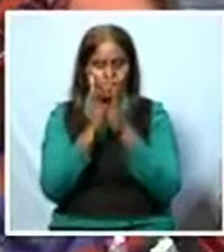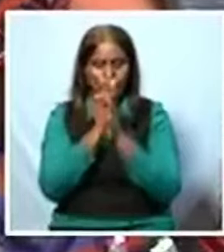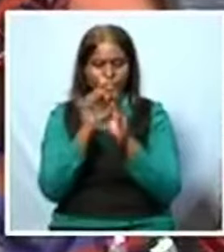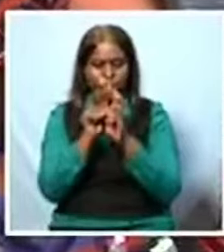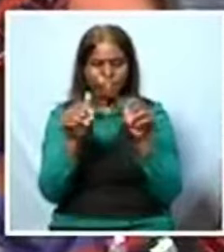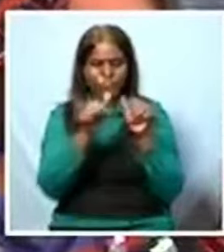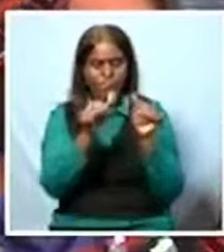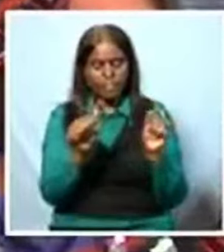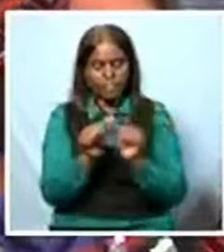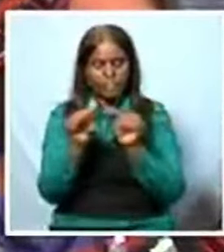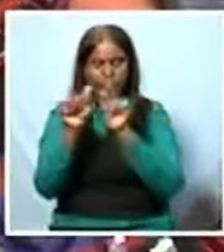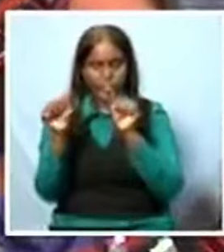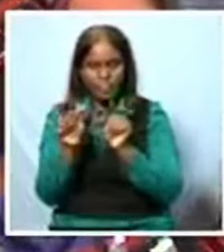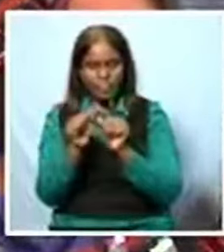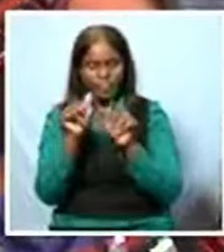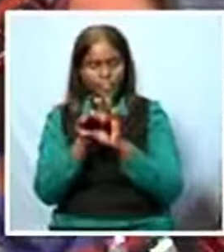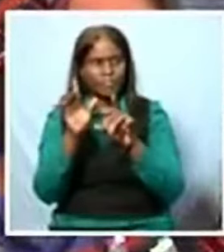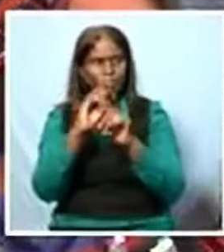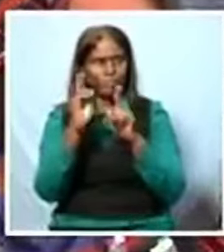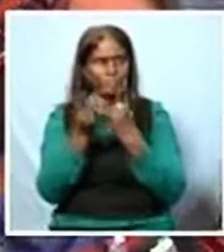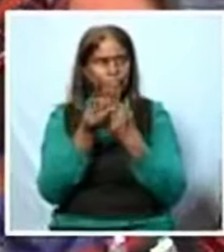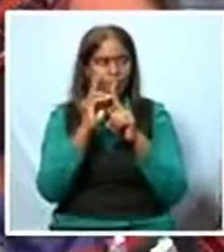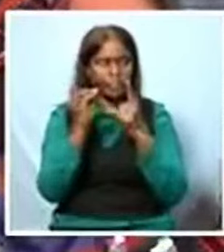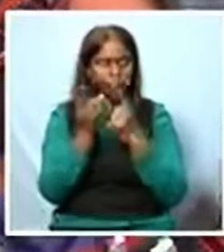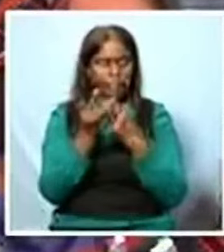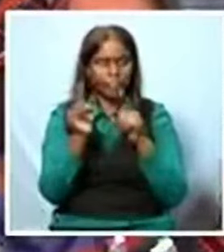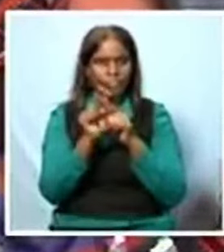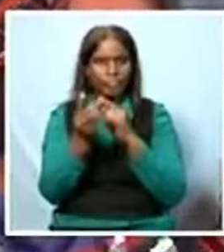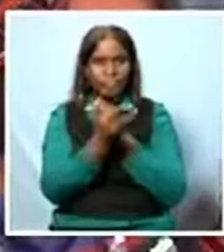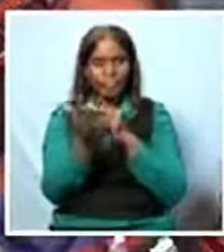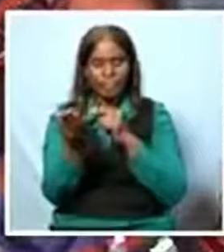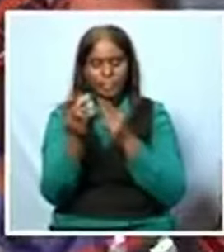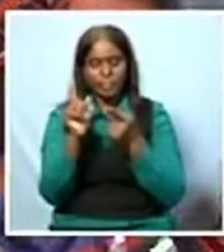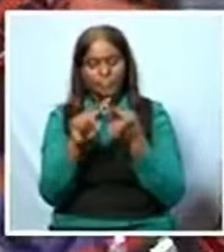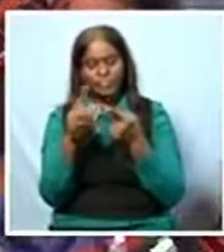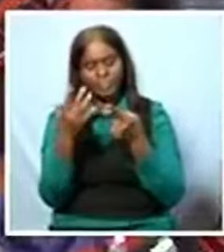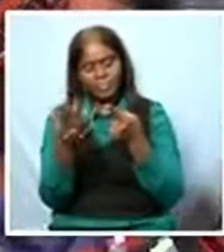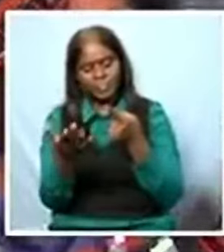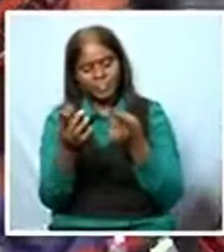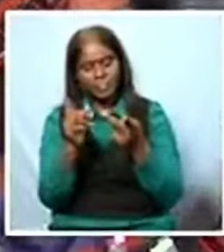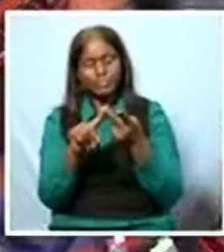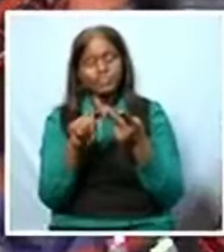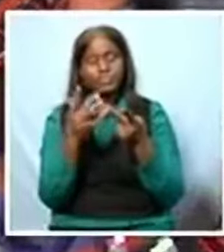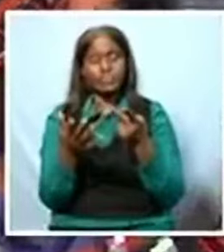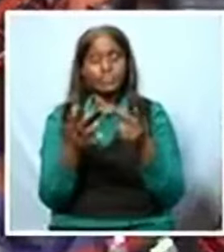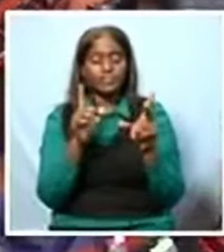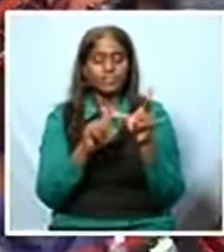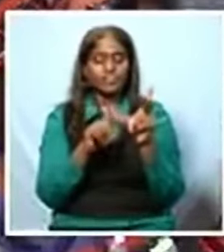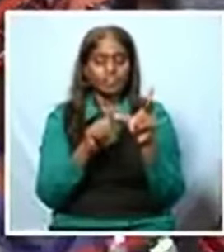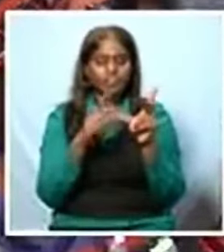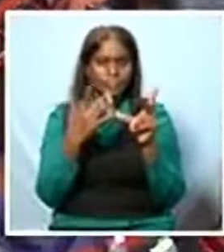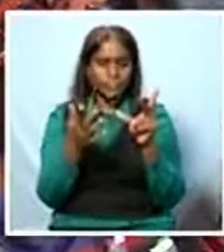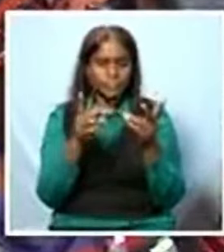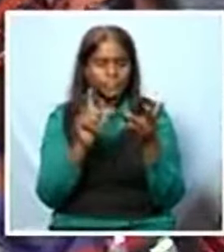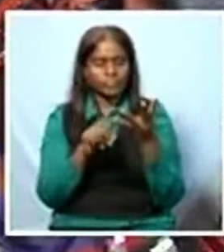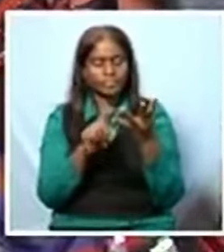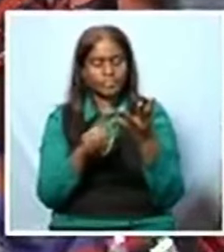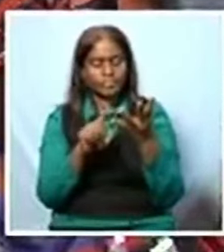following areas in the district. These are Milongo, Loluangwa, Mpungu, Kanyala,